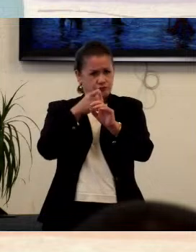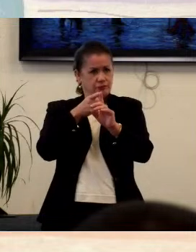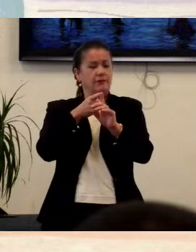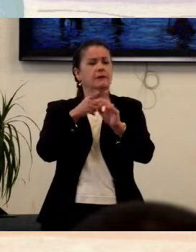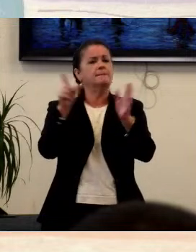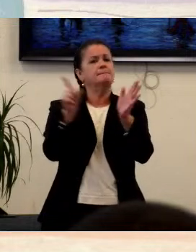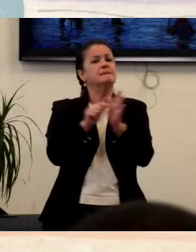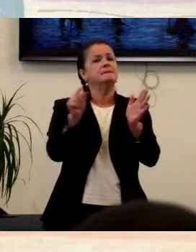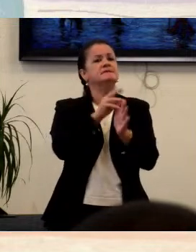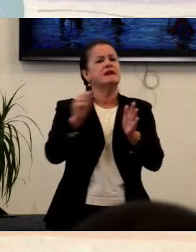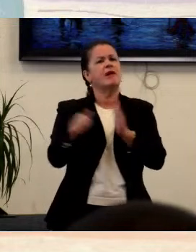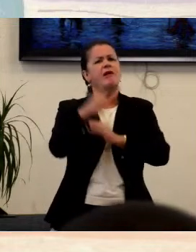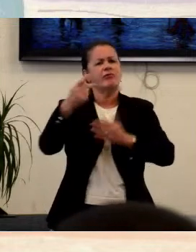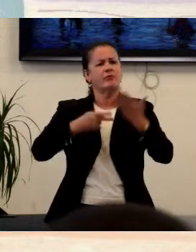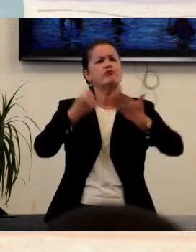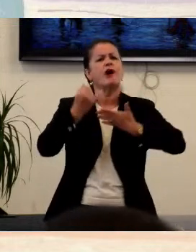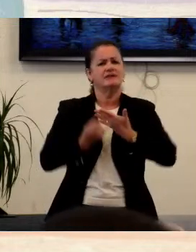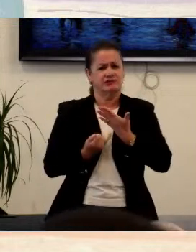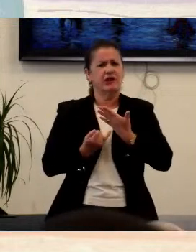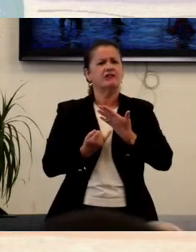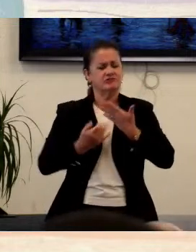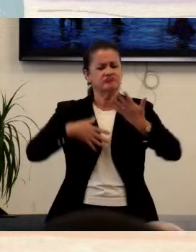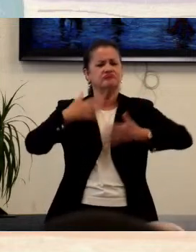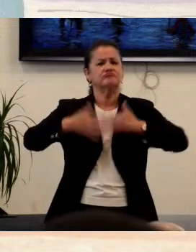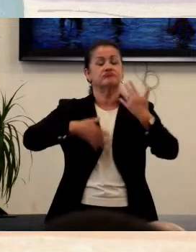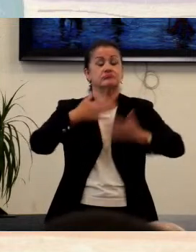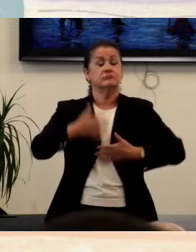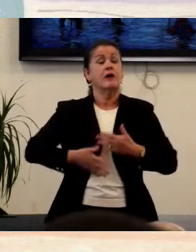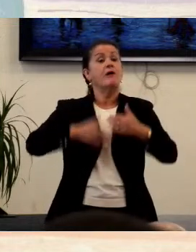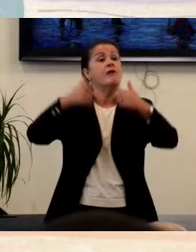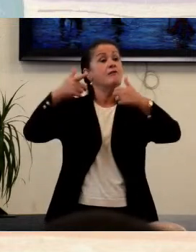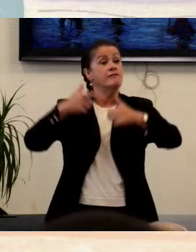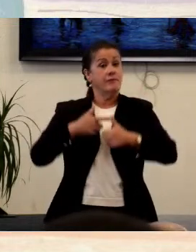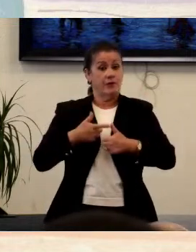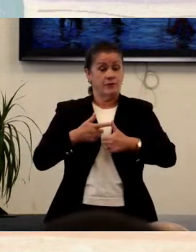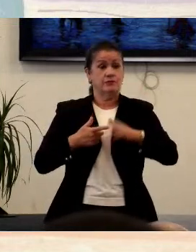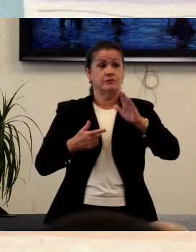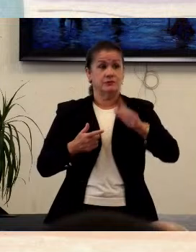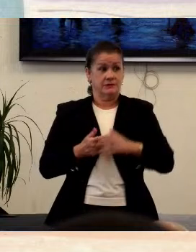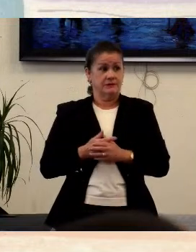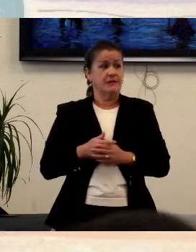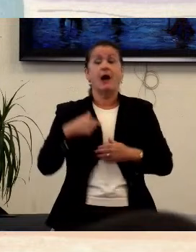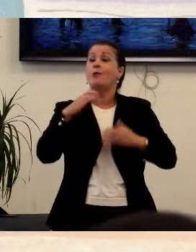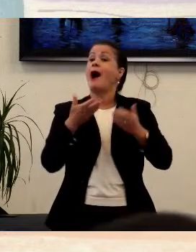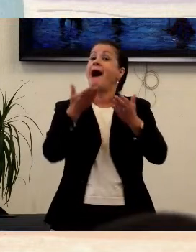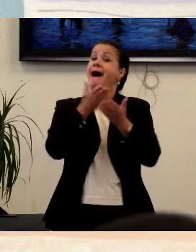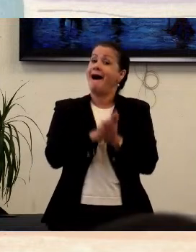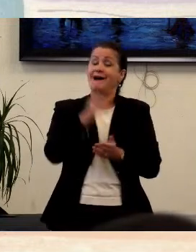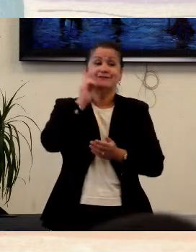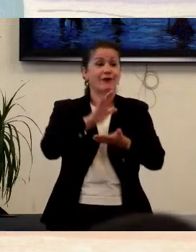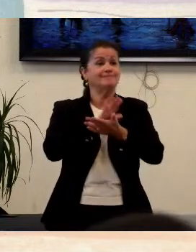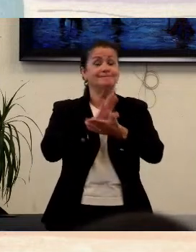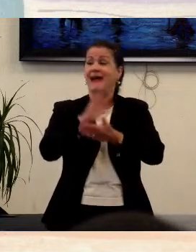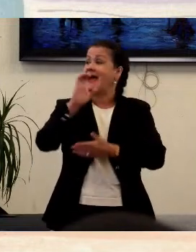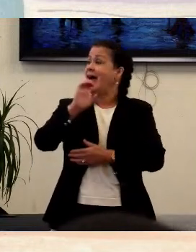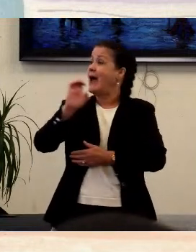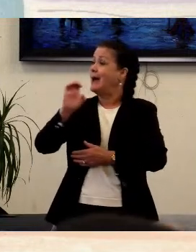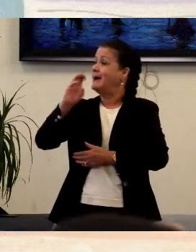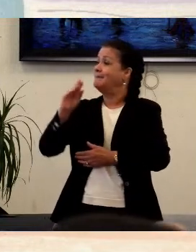as well as in many other projects along the way. First, I'm going to go ask for another round of applause for Emily